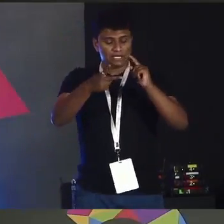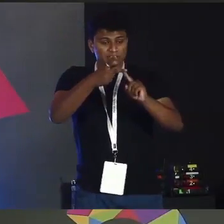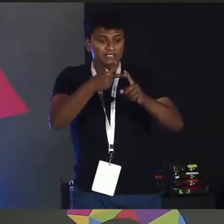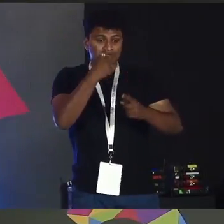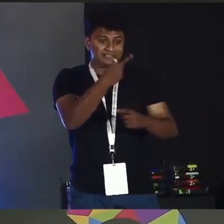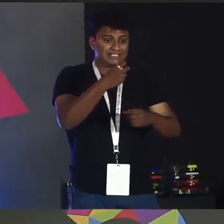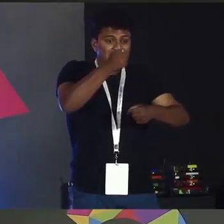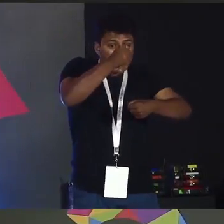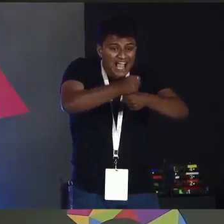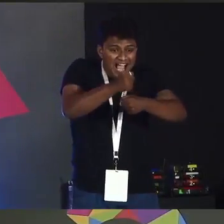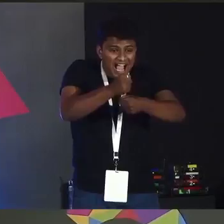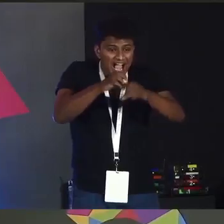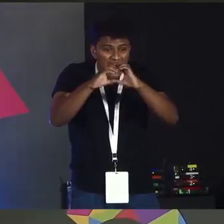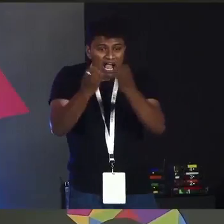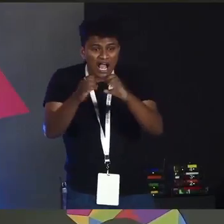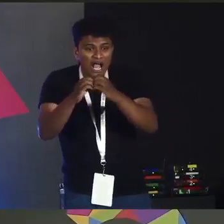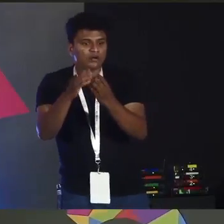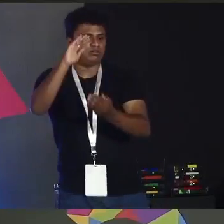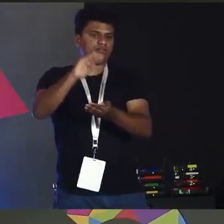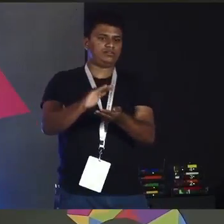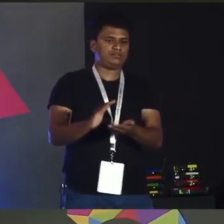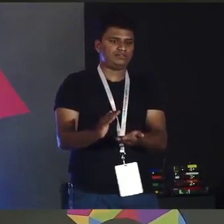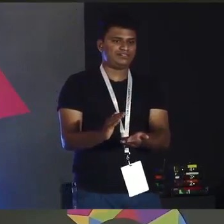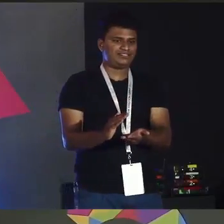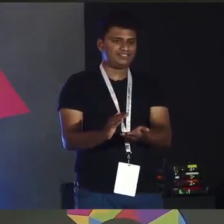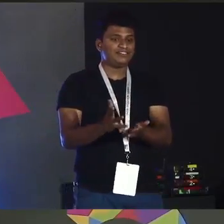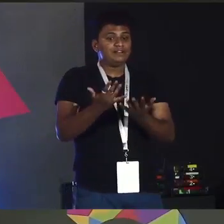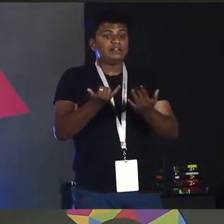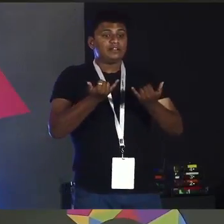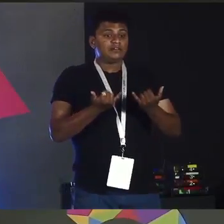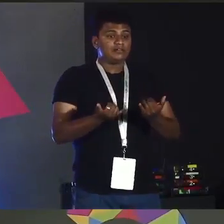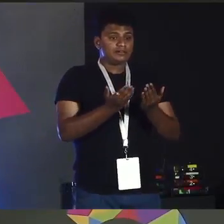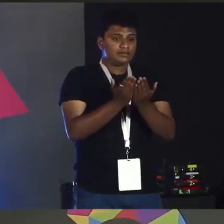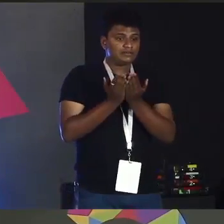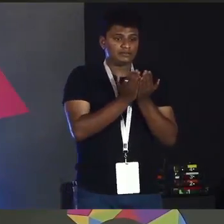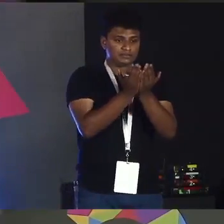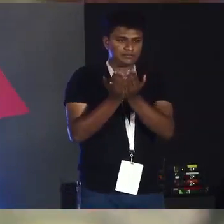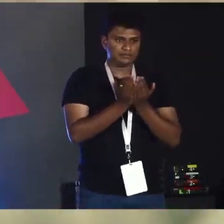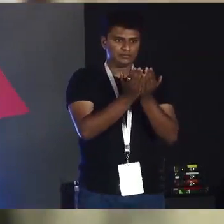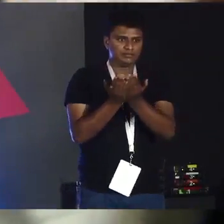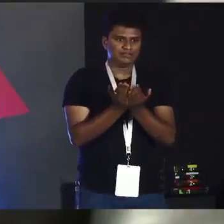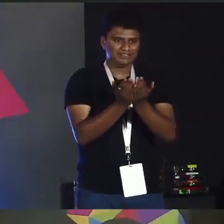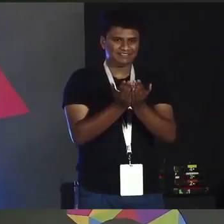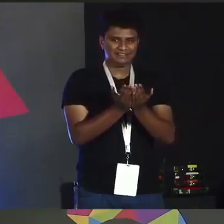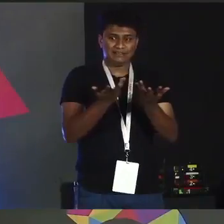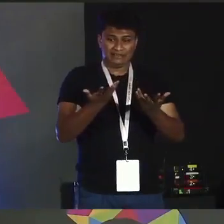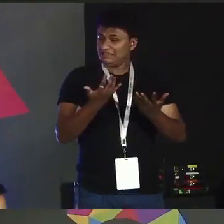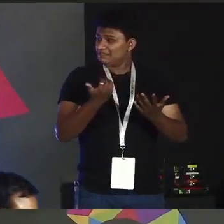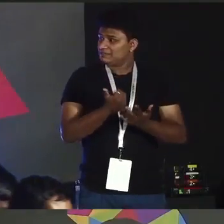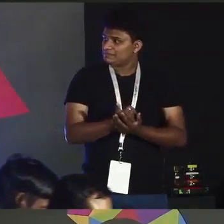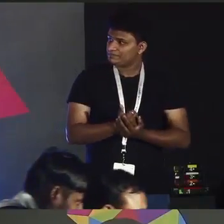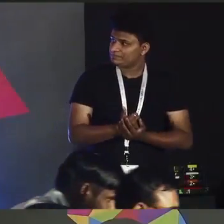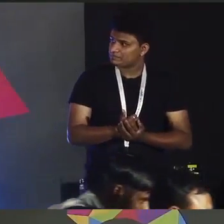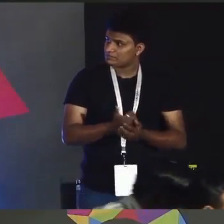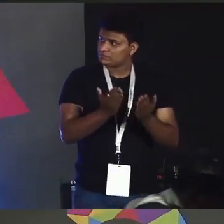kid wearing glasses. So my question is that education hampers because teacher-student ratio is wrong or education policy is